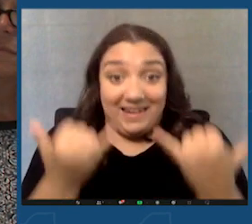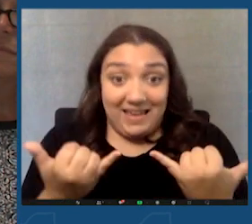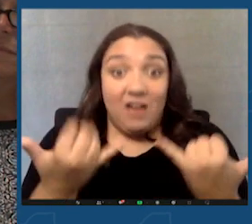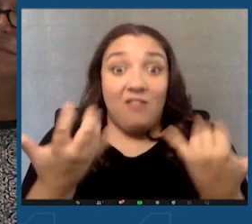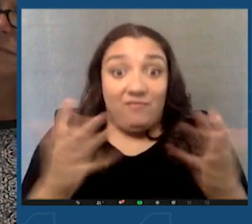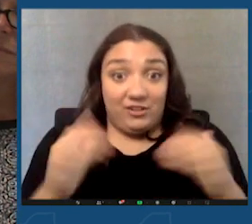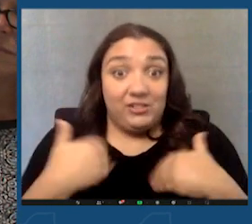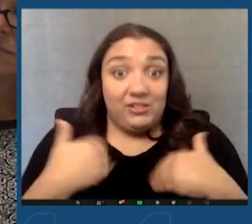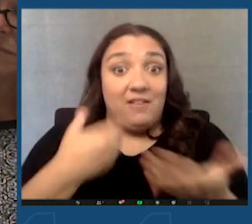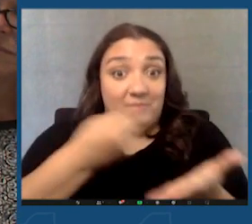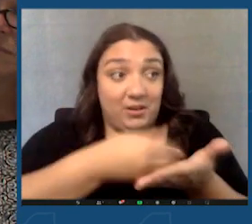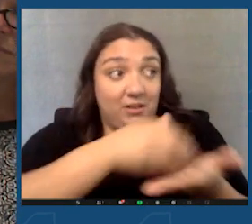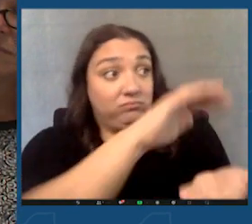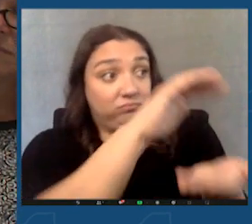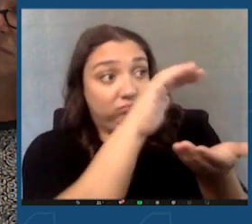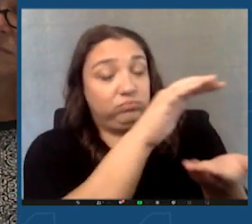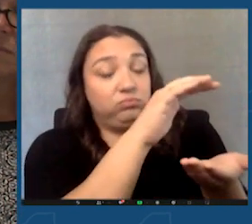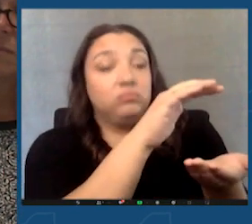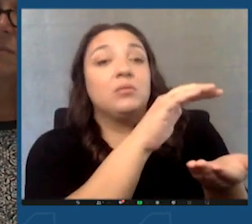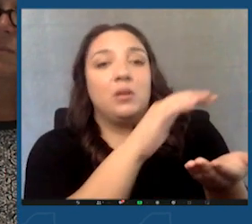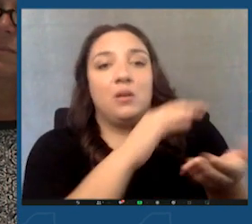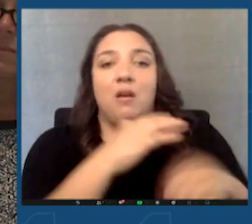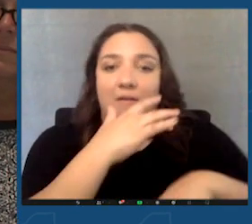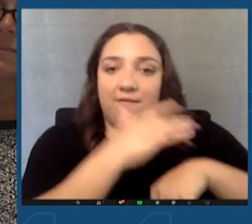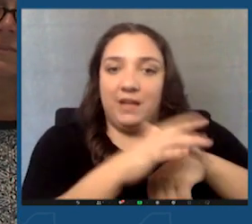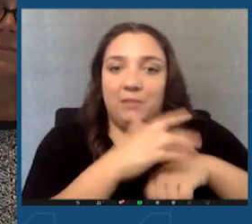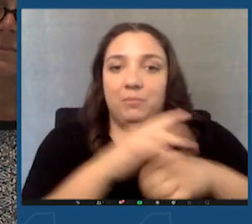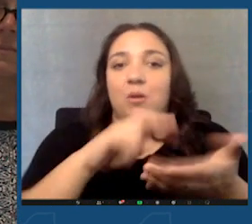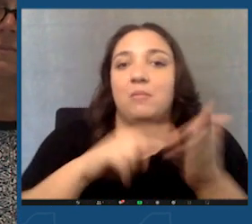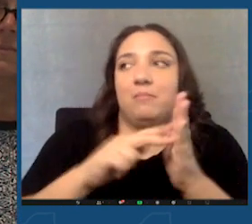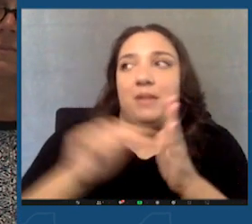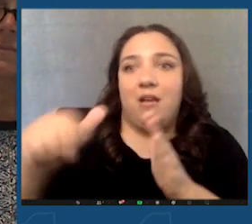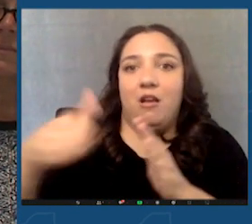this up to many other families. So that allows us to create